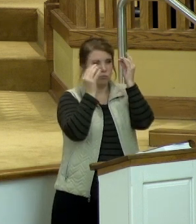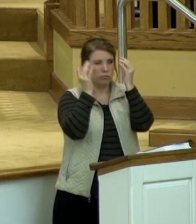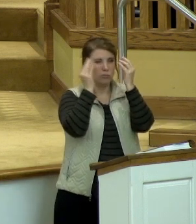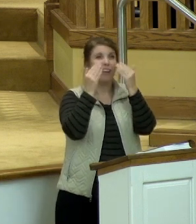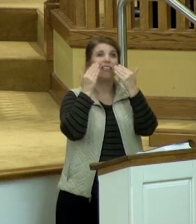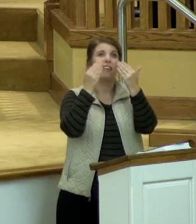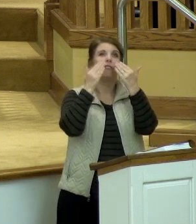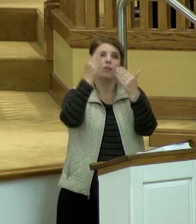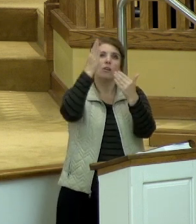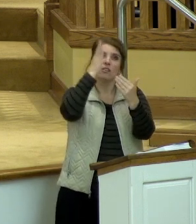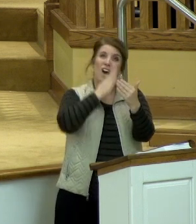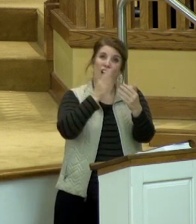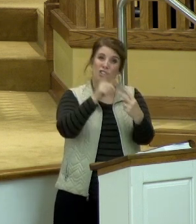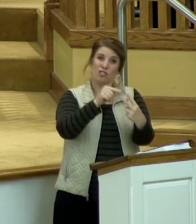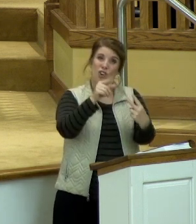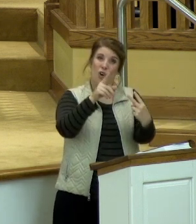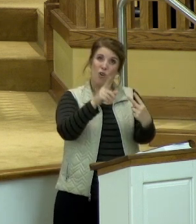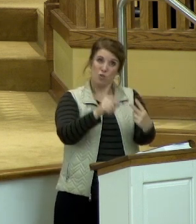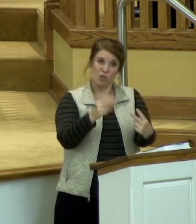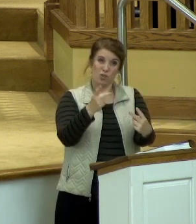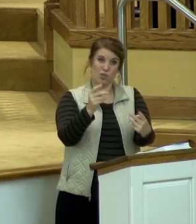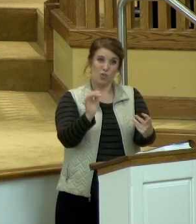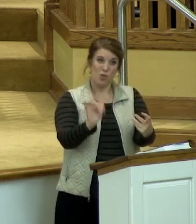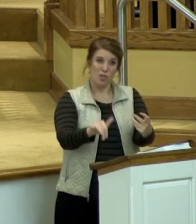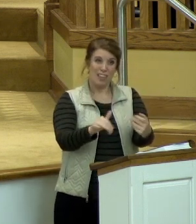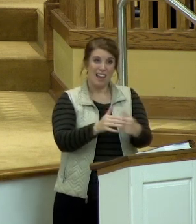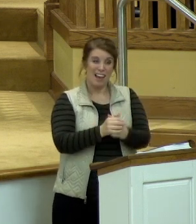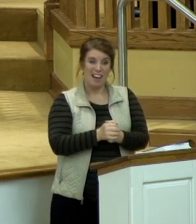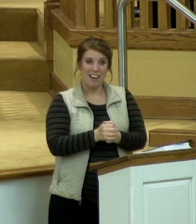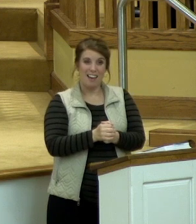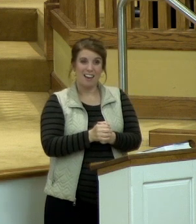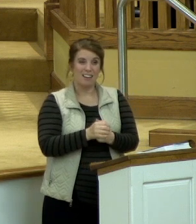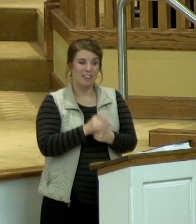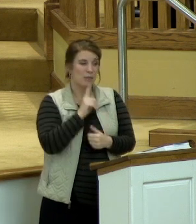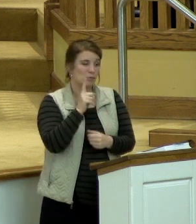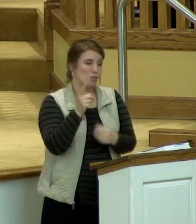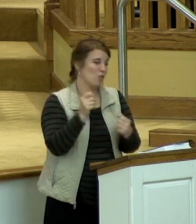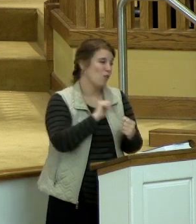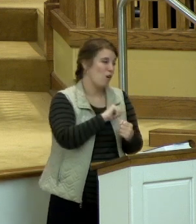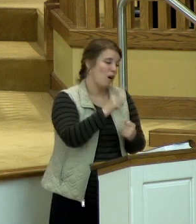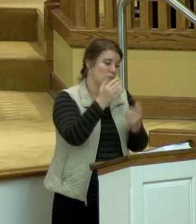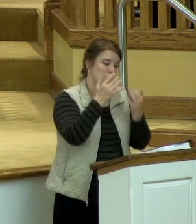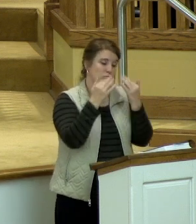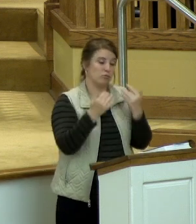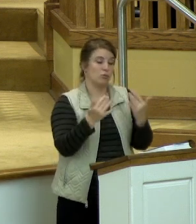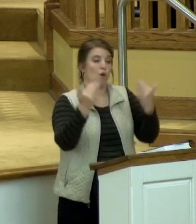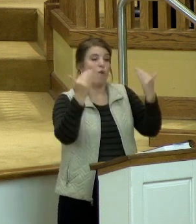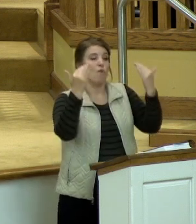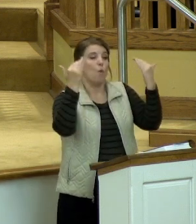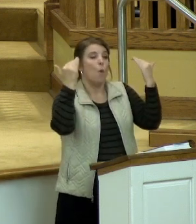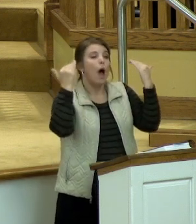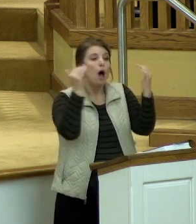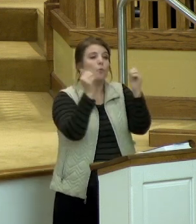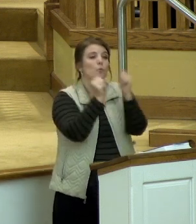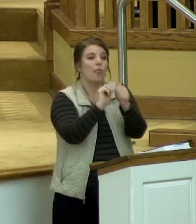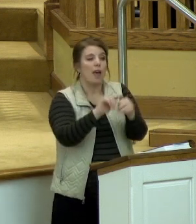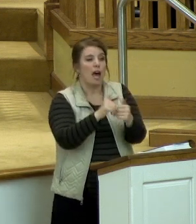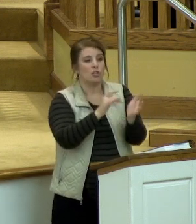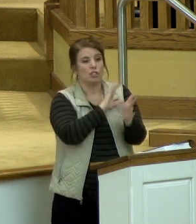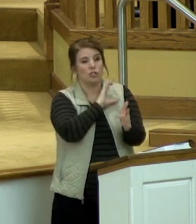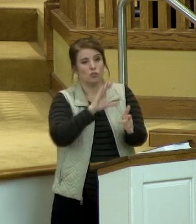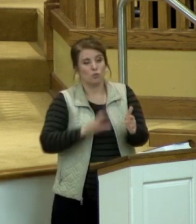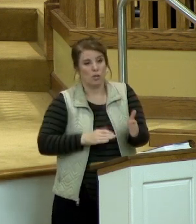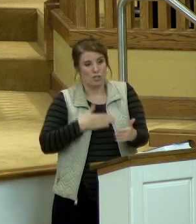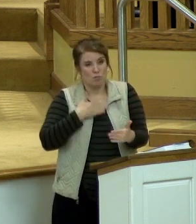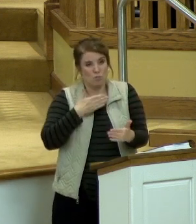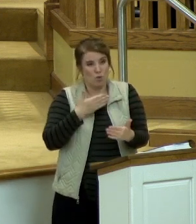thankful to God that she was chosen to do this. And then I'm just sure all of them were pondering and just overwhelmed with how Jesus Christ was born and he was